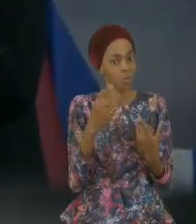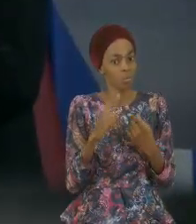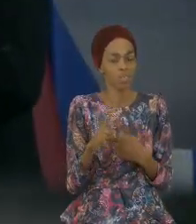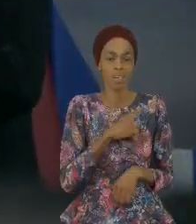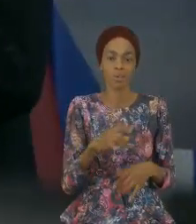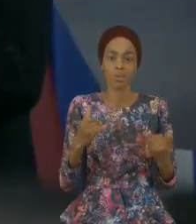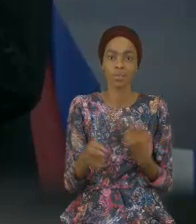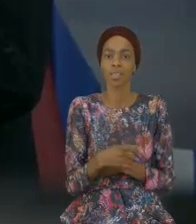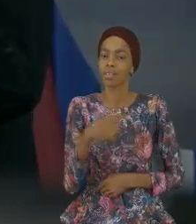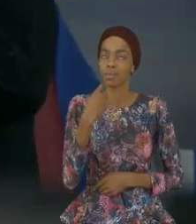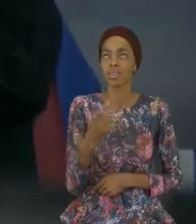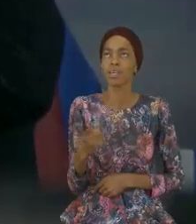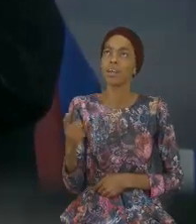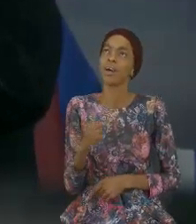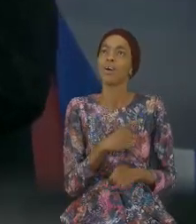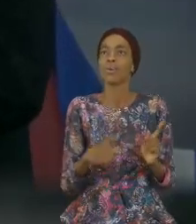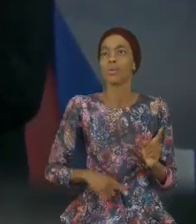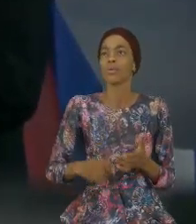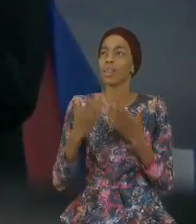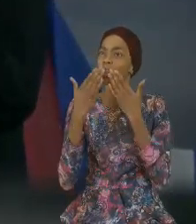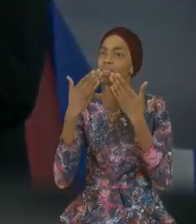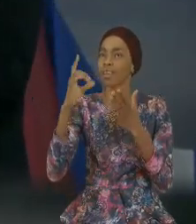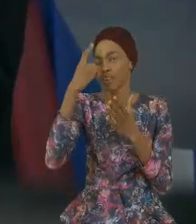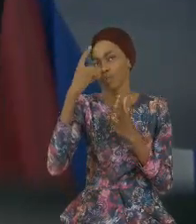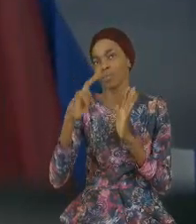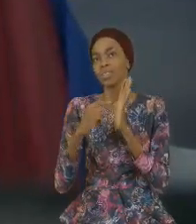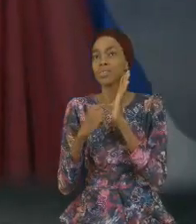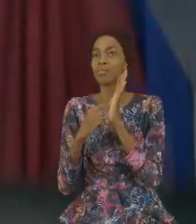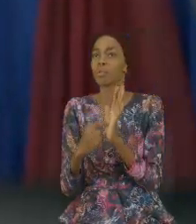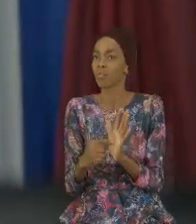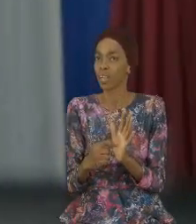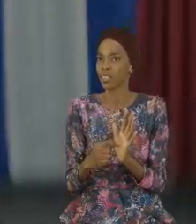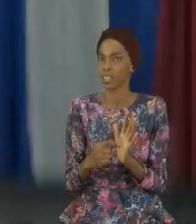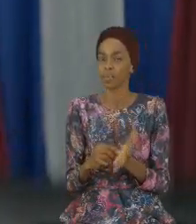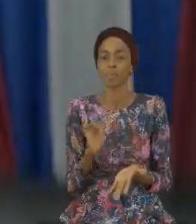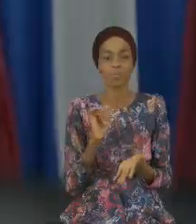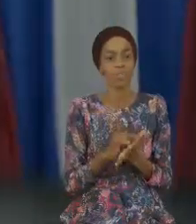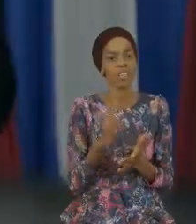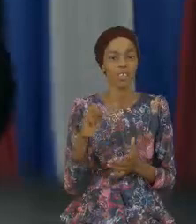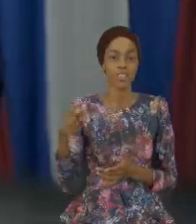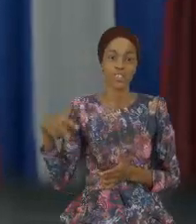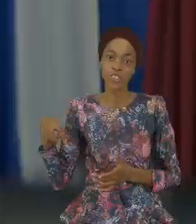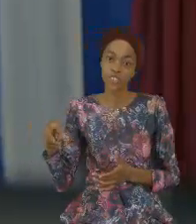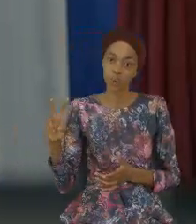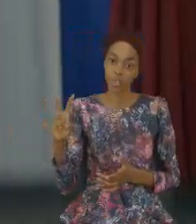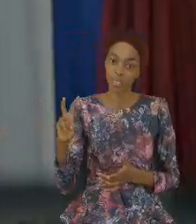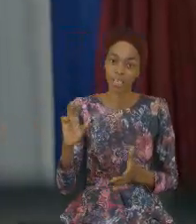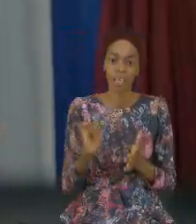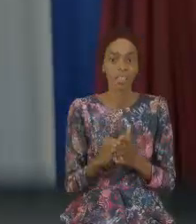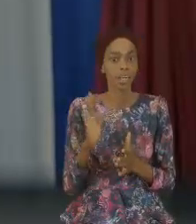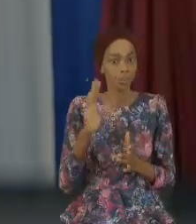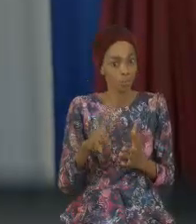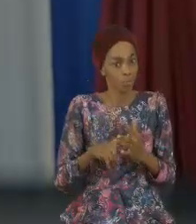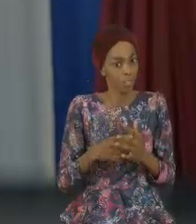said, Lord, thank you for the revelation that the journey that is going to begin